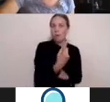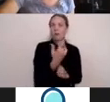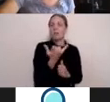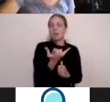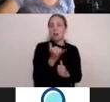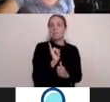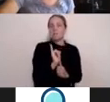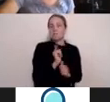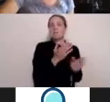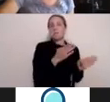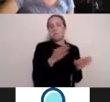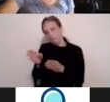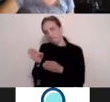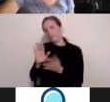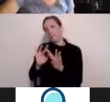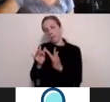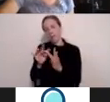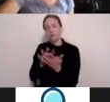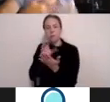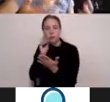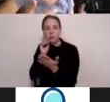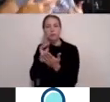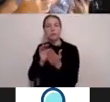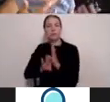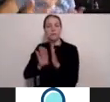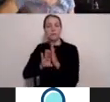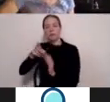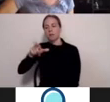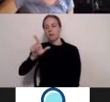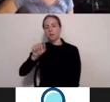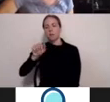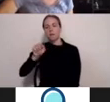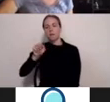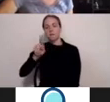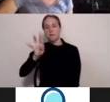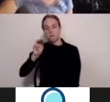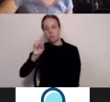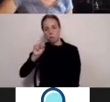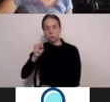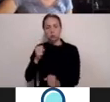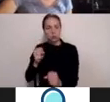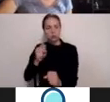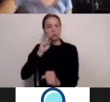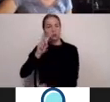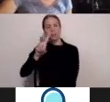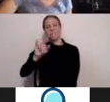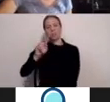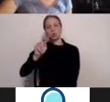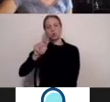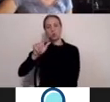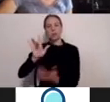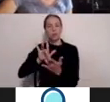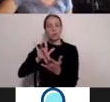to doing online and learning and developing platforms and strategies to do those virtual outreach